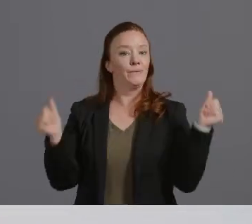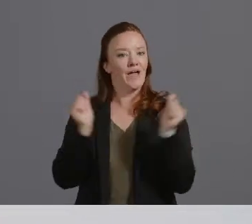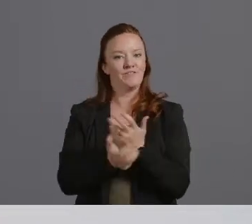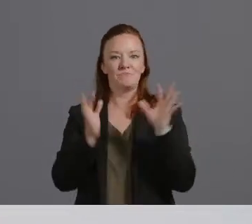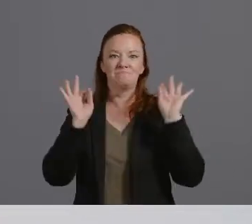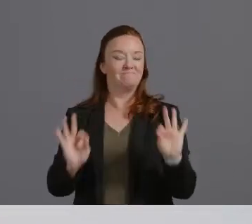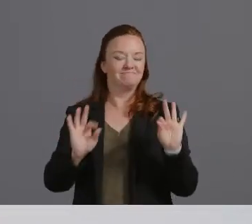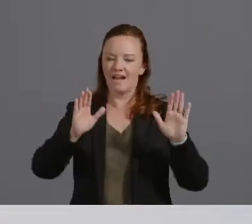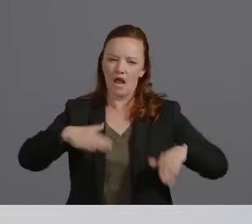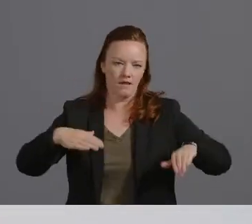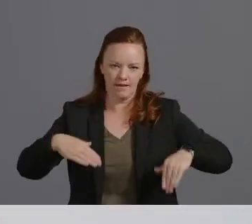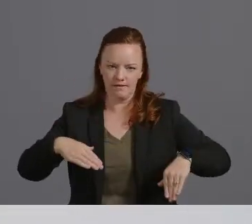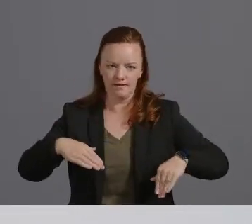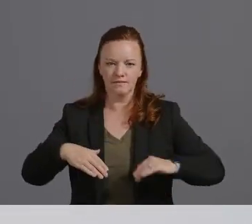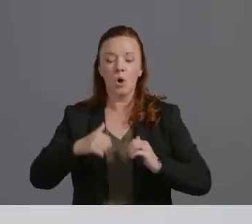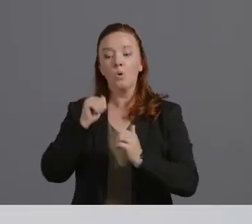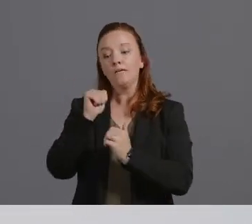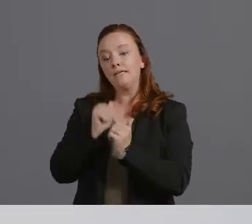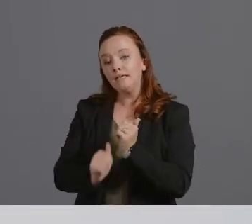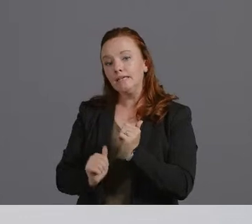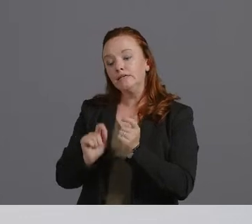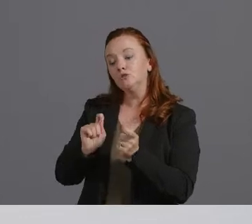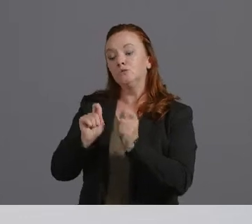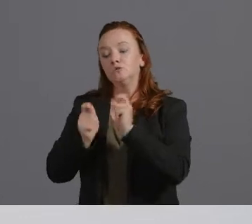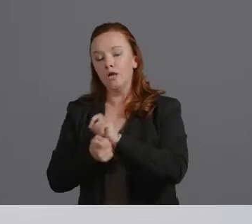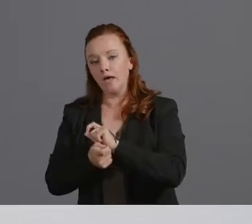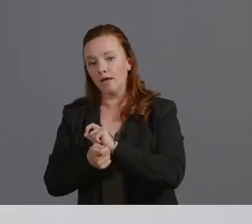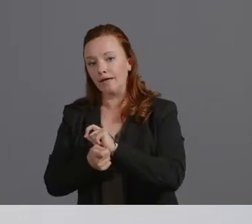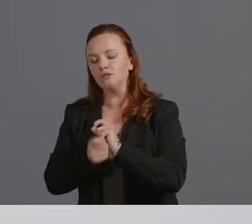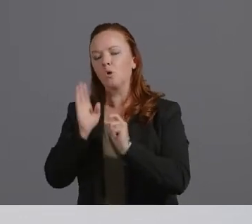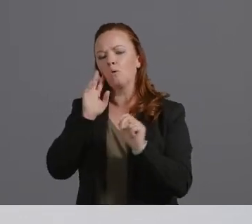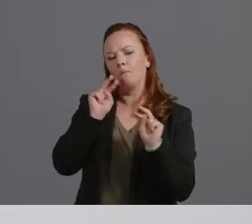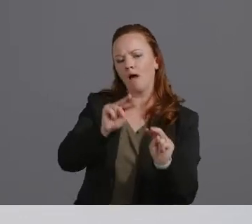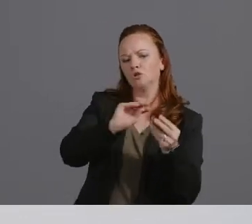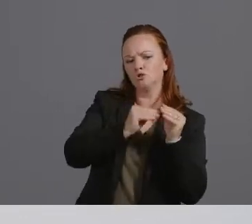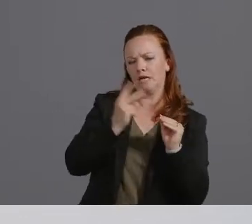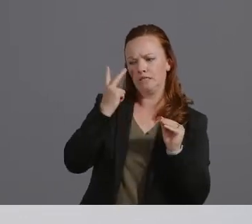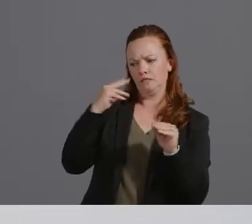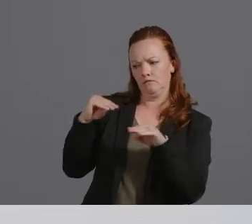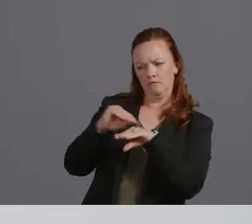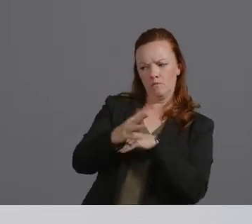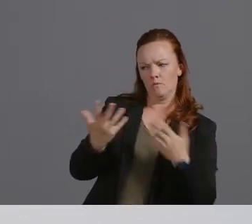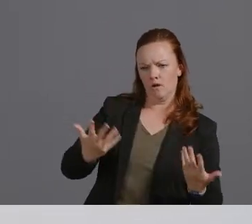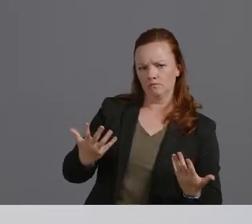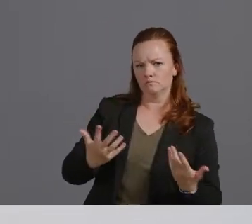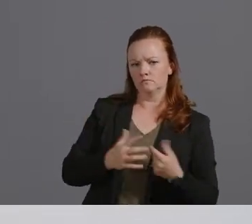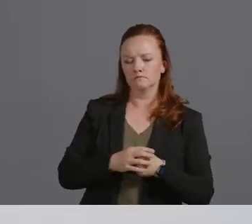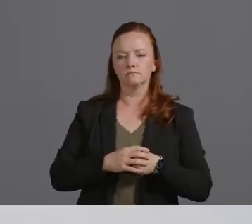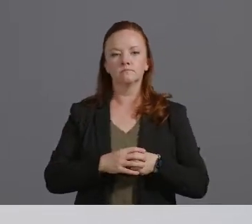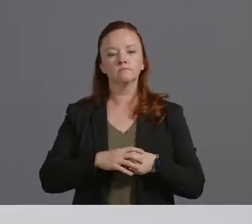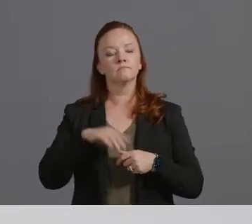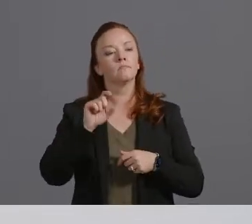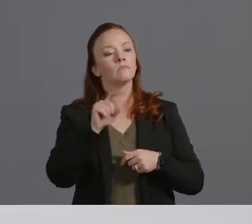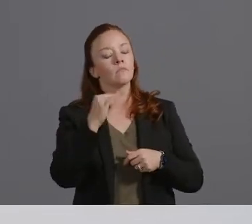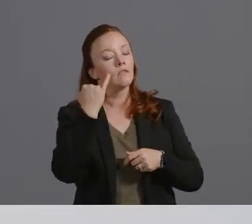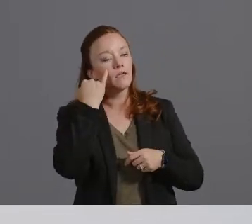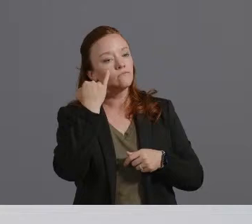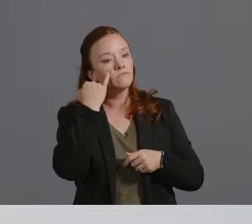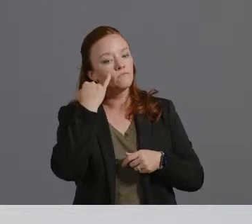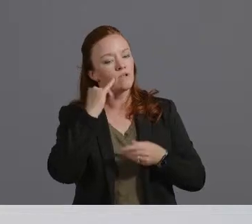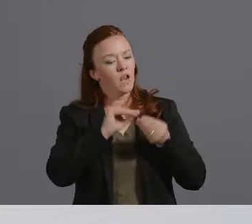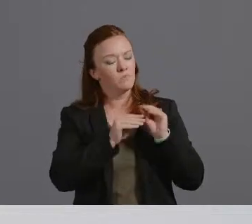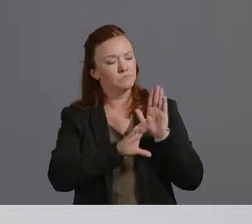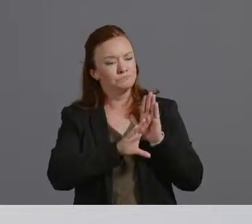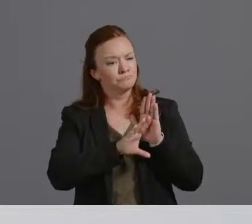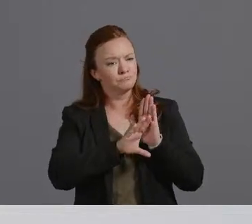what each step does to our data. And if the cases do happen to go up, weeks after